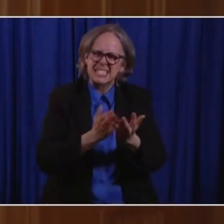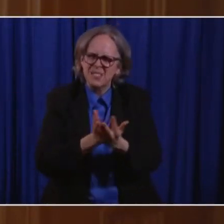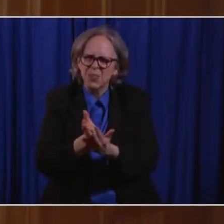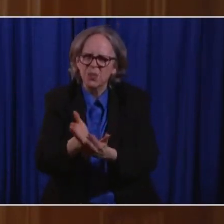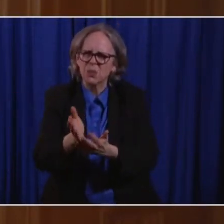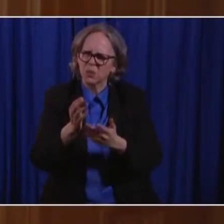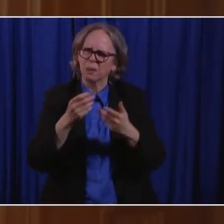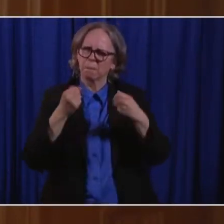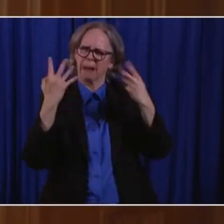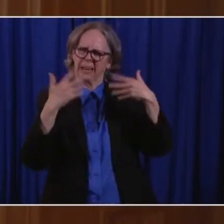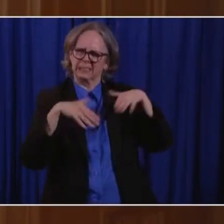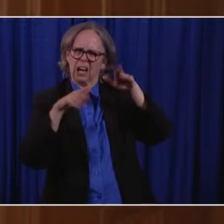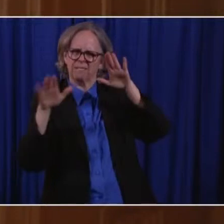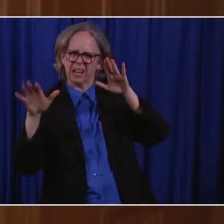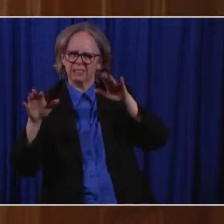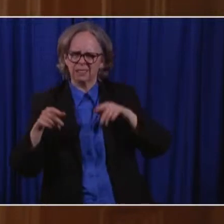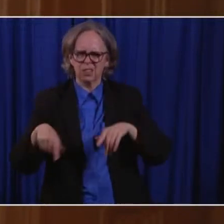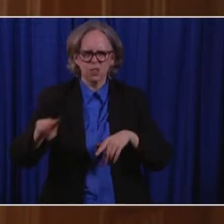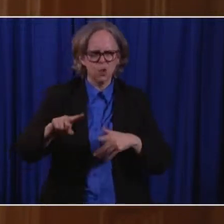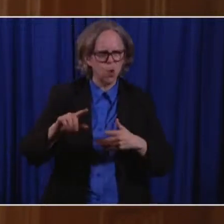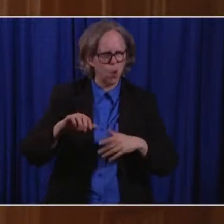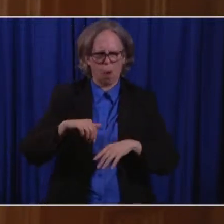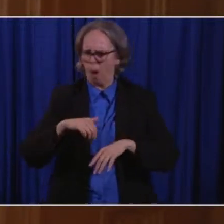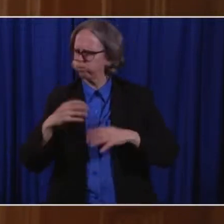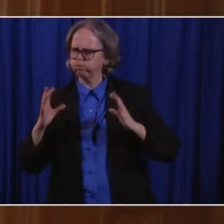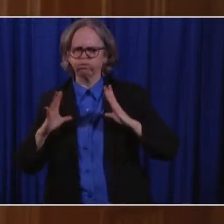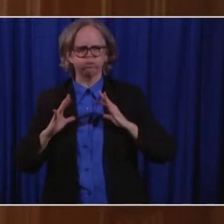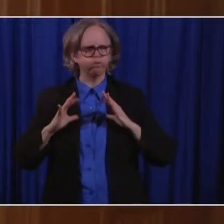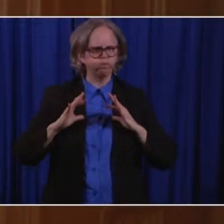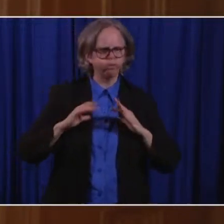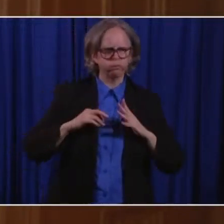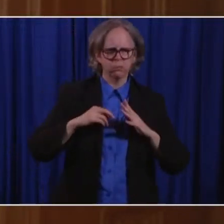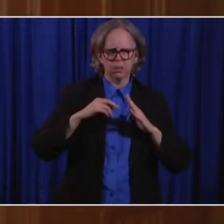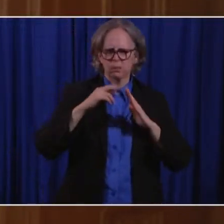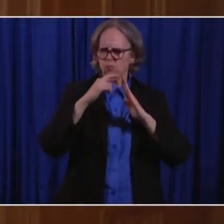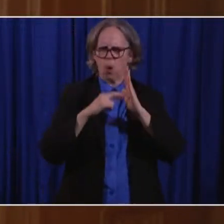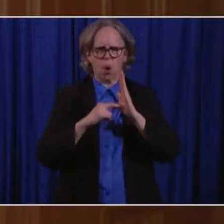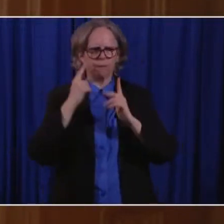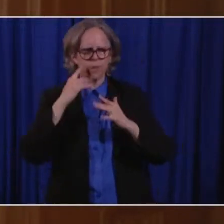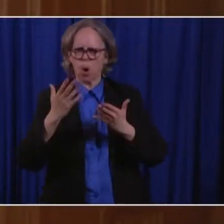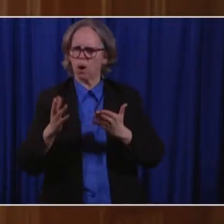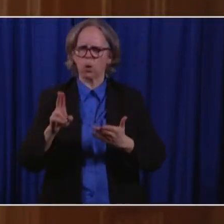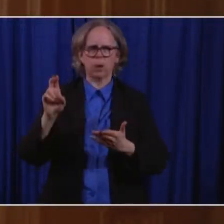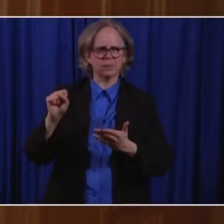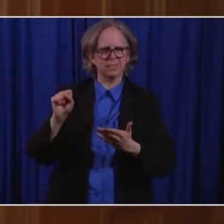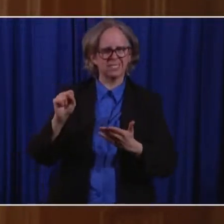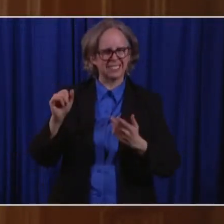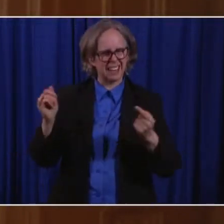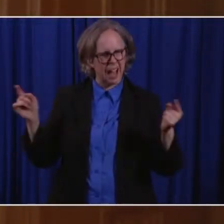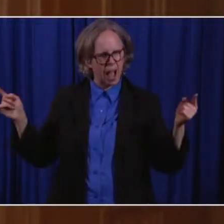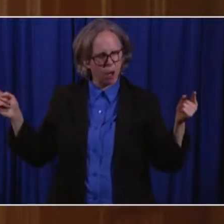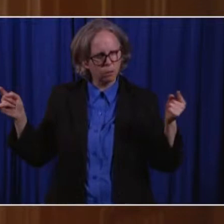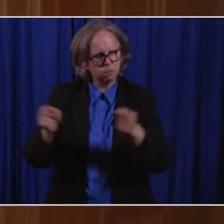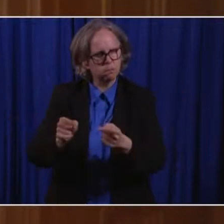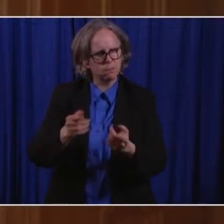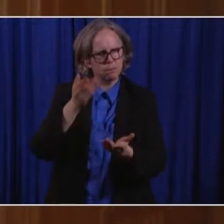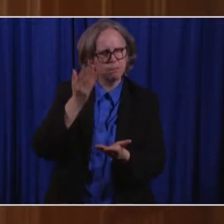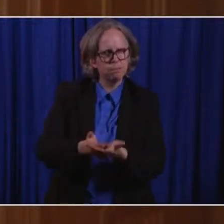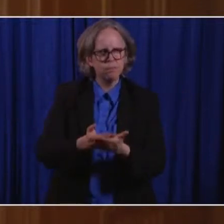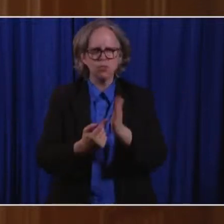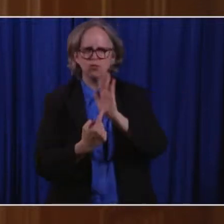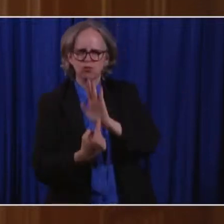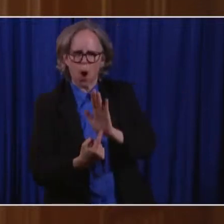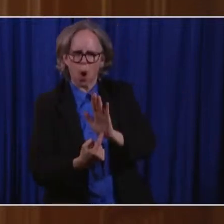you have set the bar for the rest of the nation. So let's show the rest of the country what Ohio is made